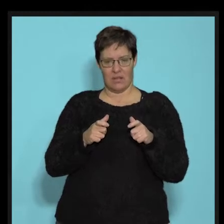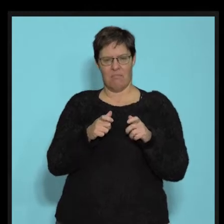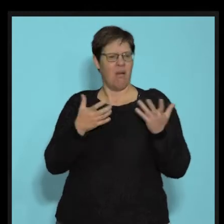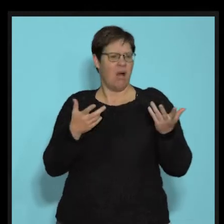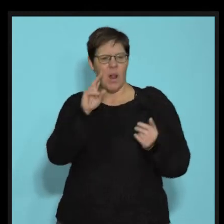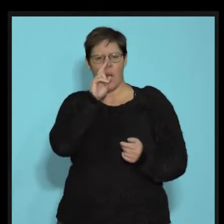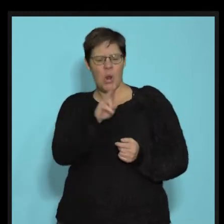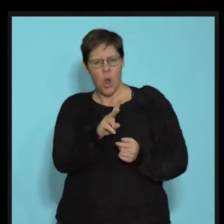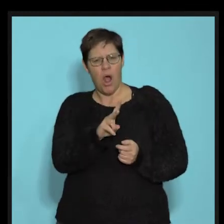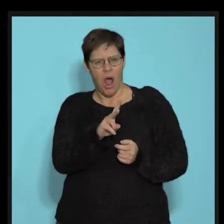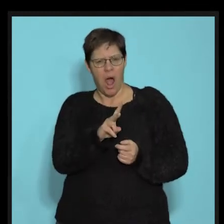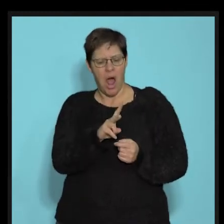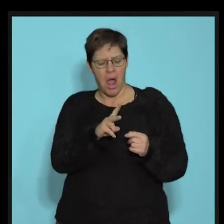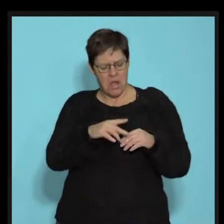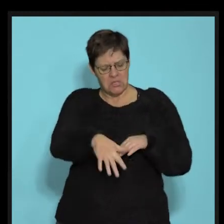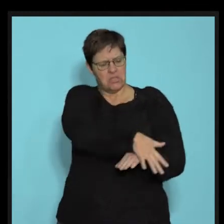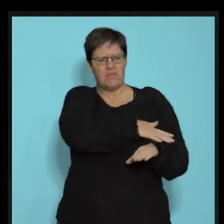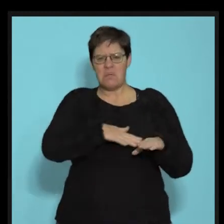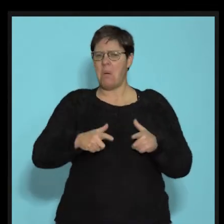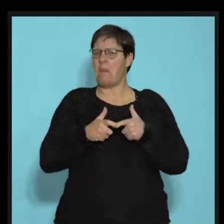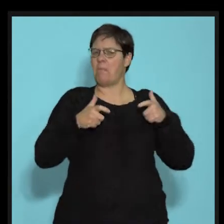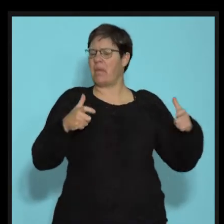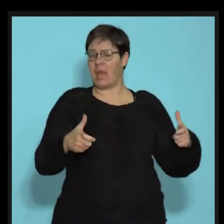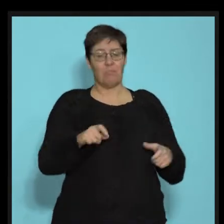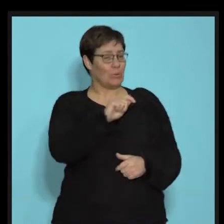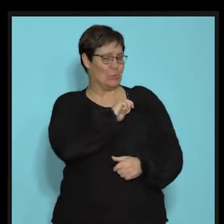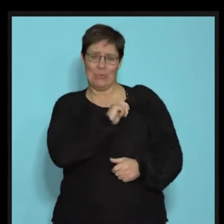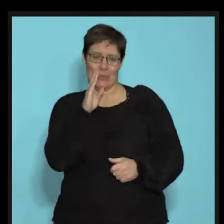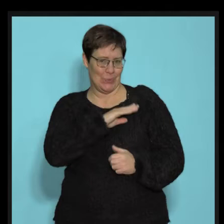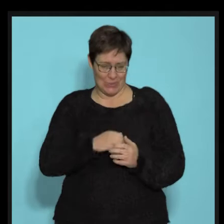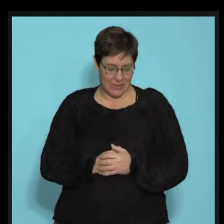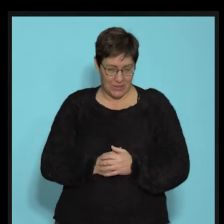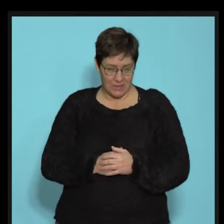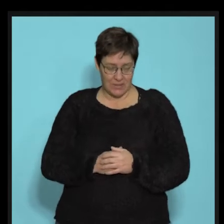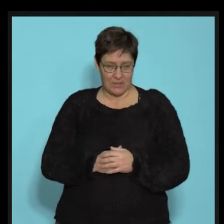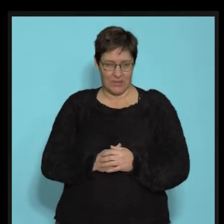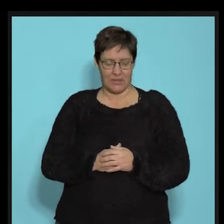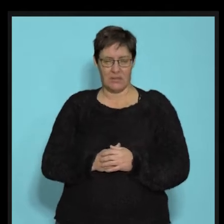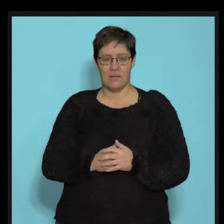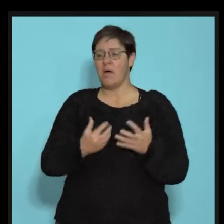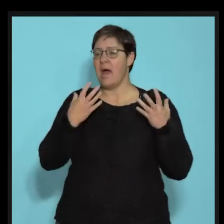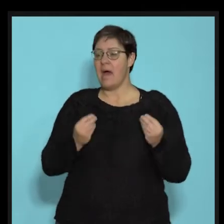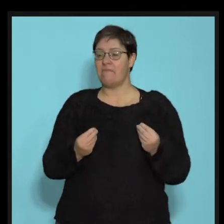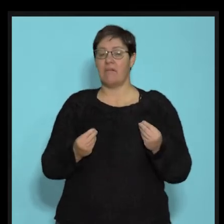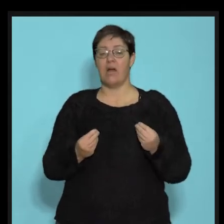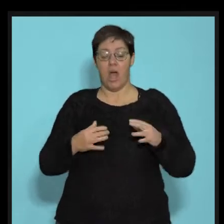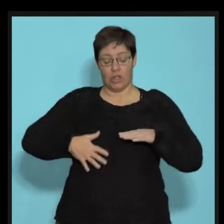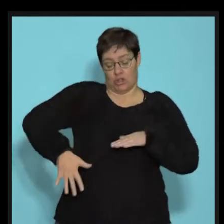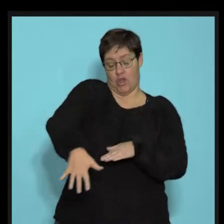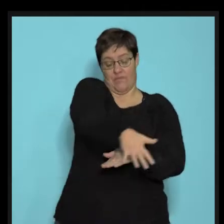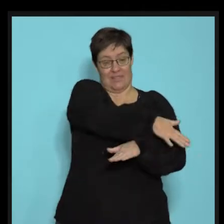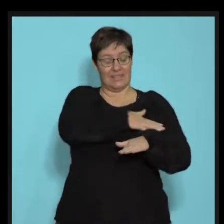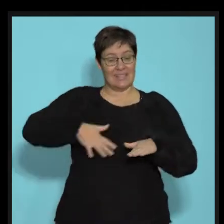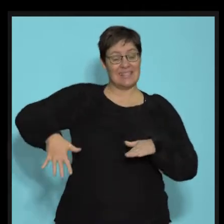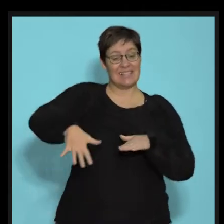look like they have a greater surface area, but they don't actually, right? They've got a much greater